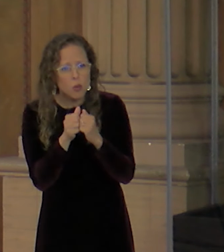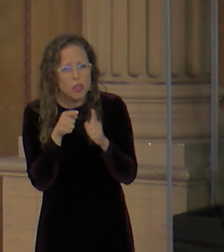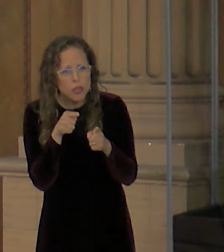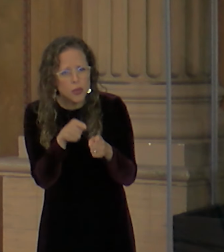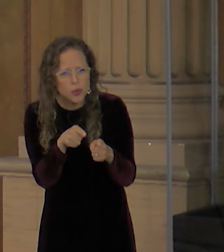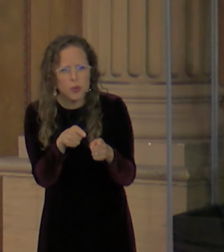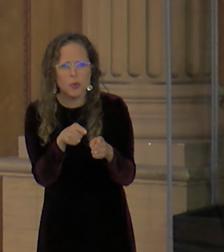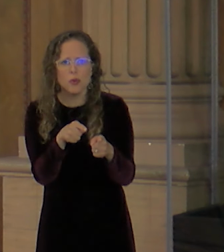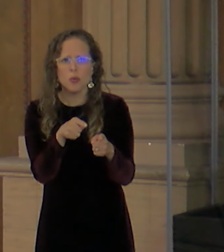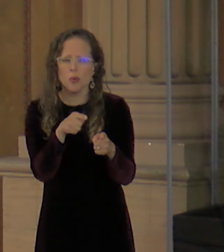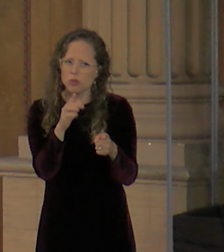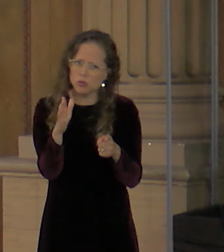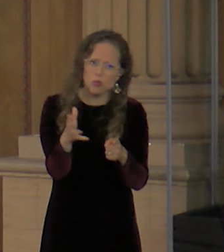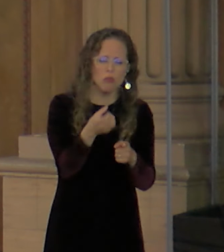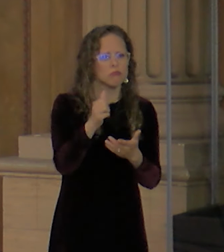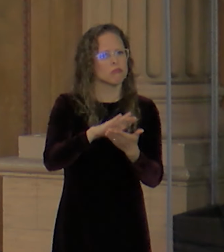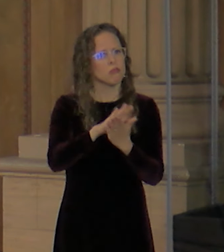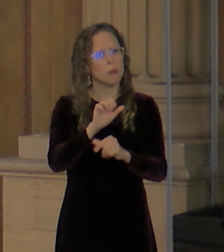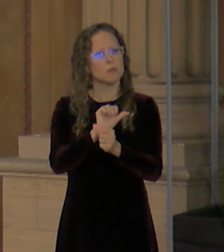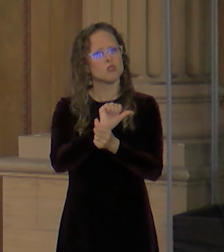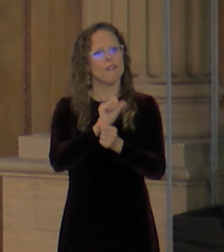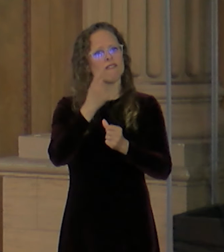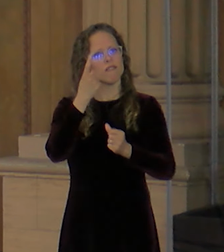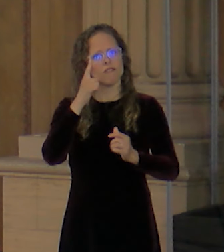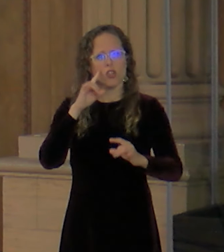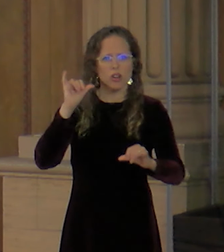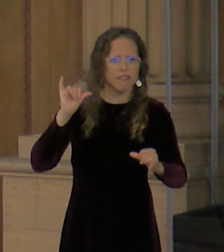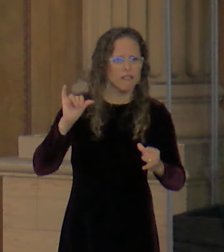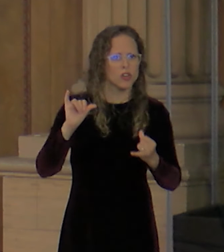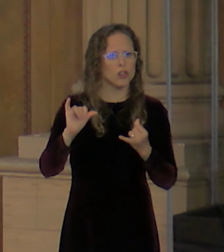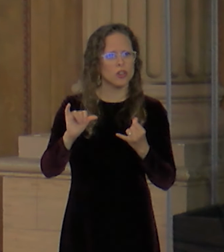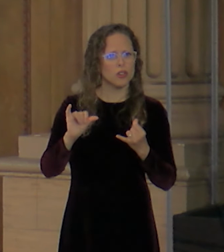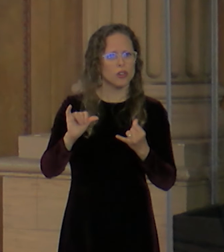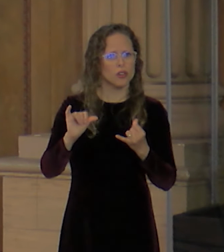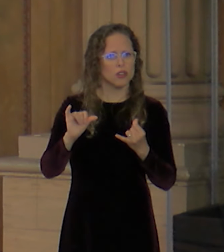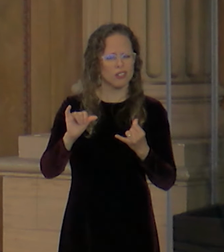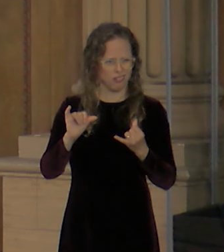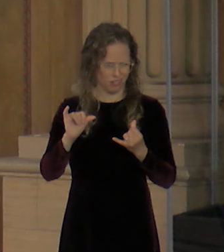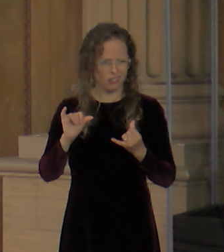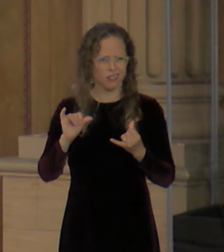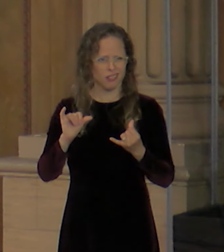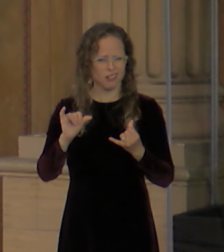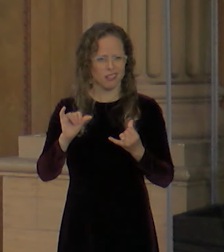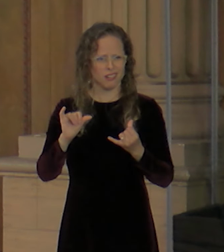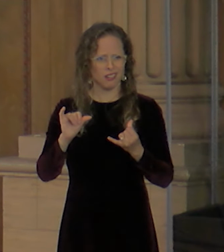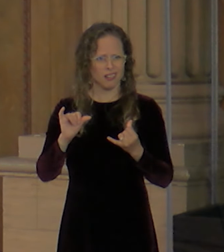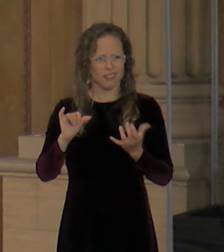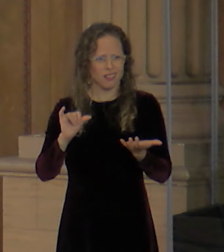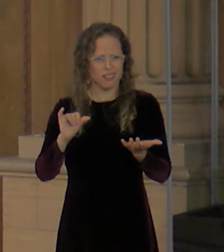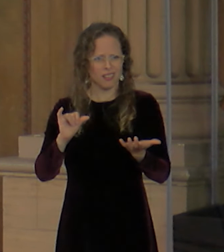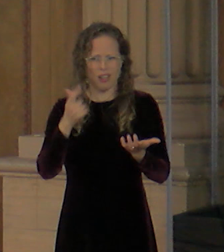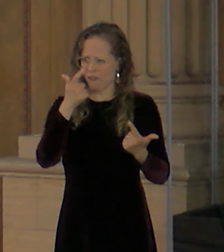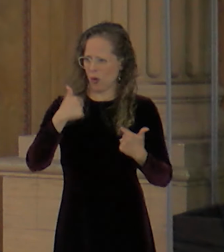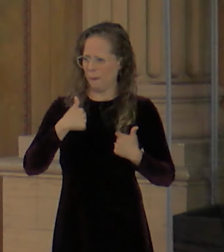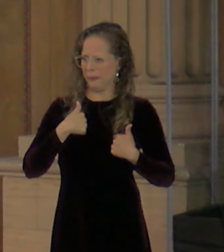him for your servant forever? It's like that Leviathan that you fear, to me, it behaves like a puppy.